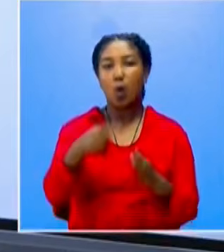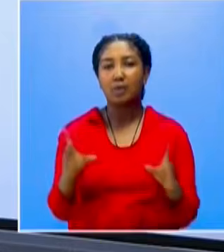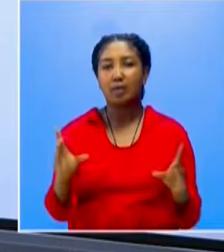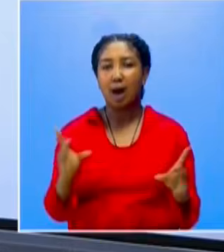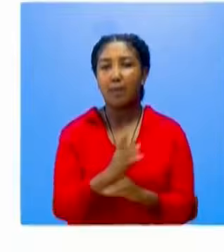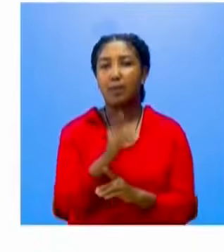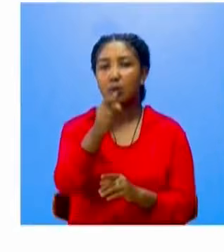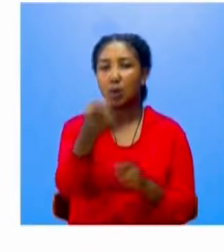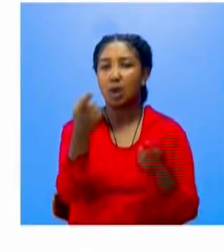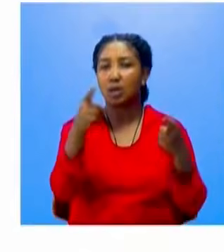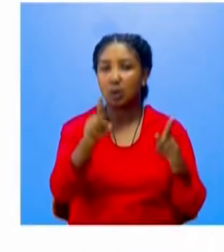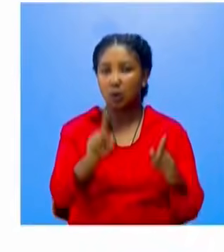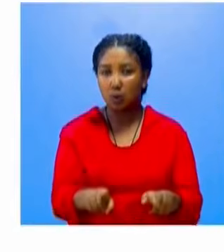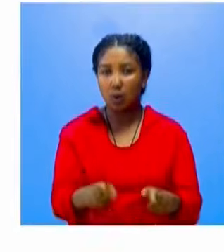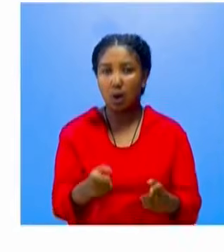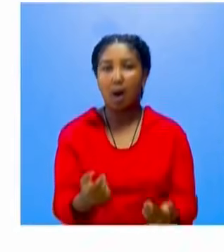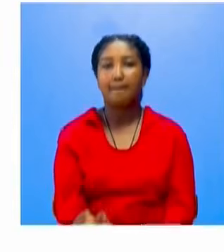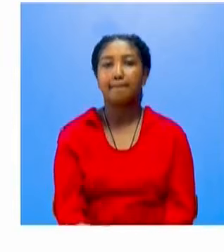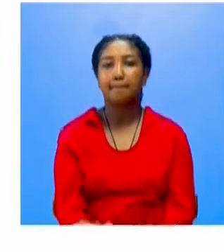you burn